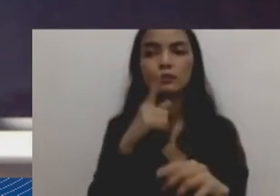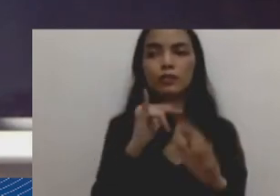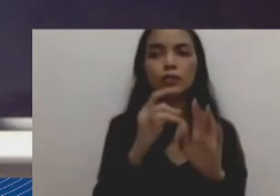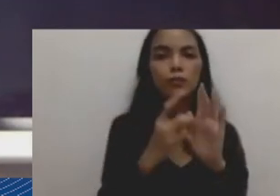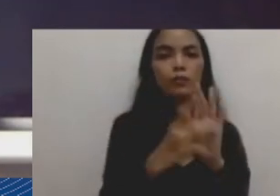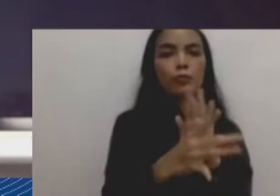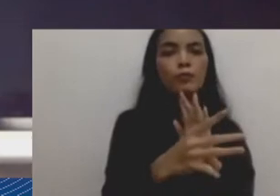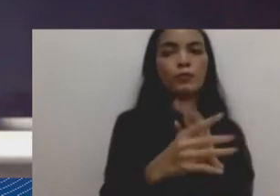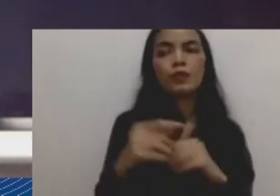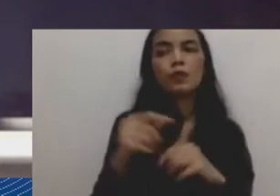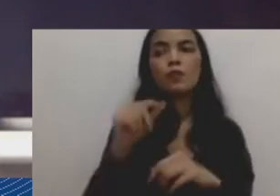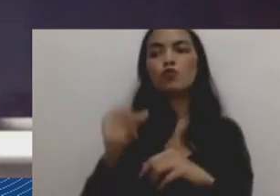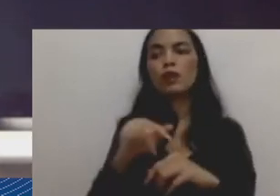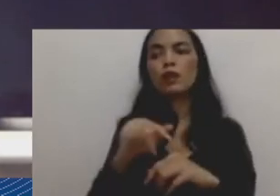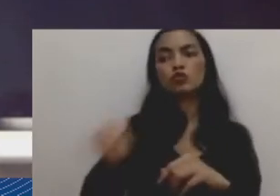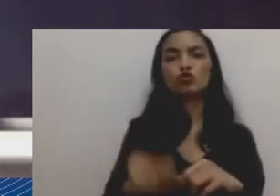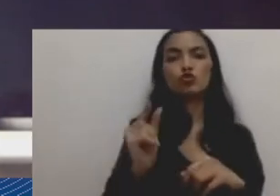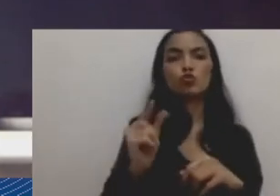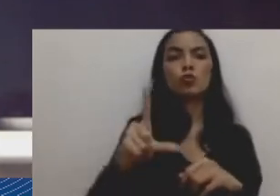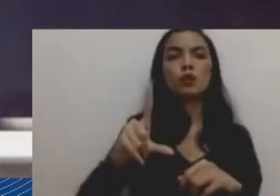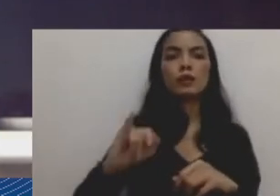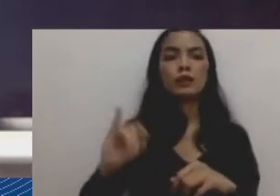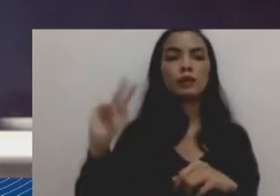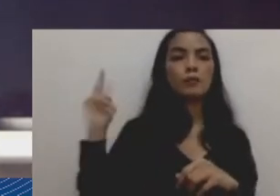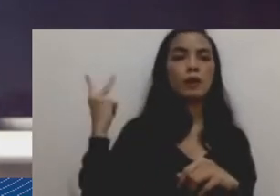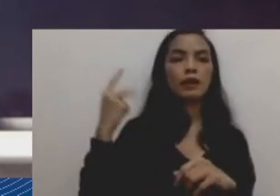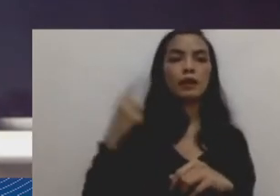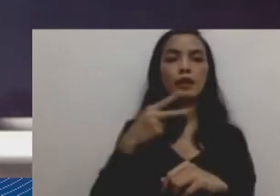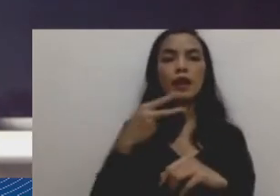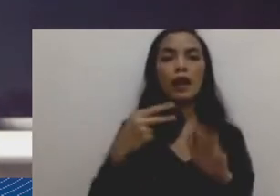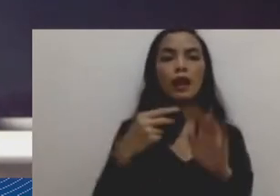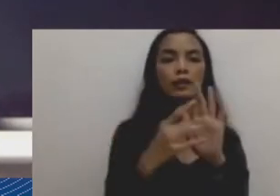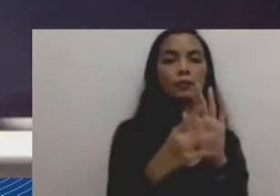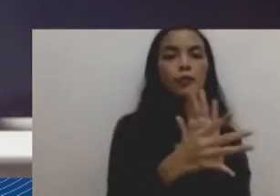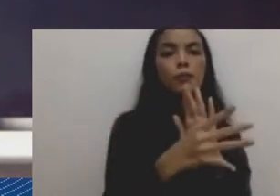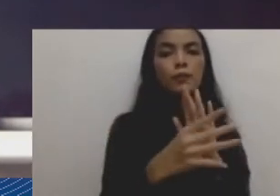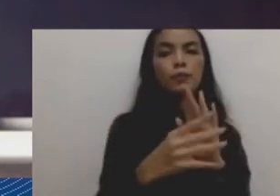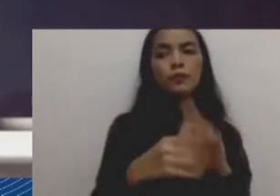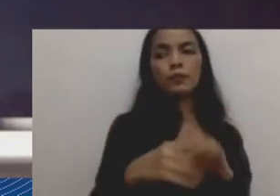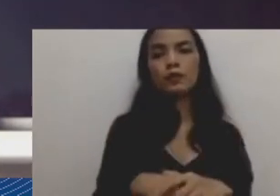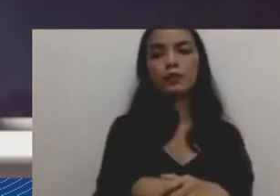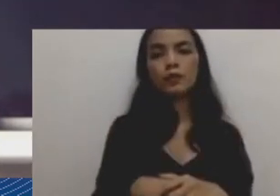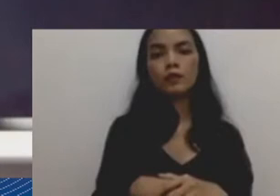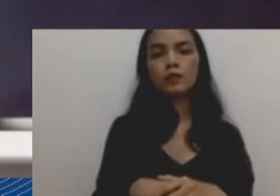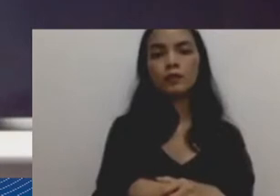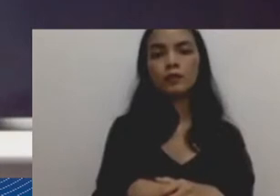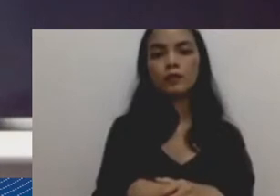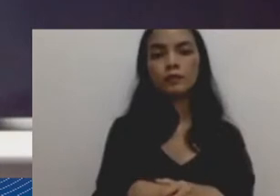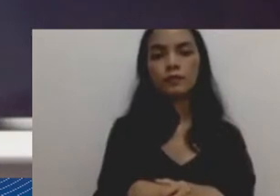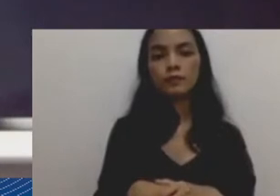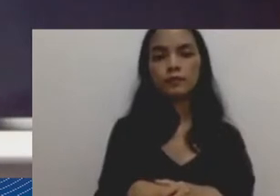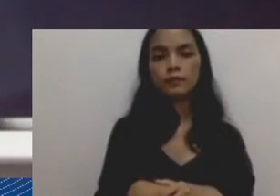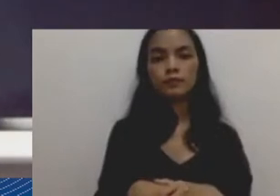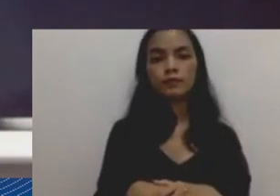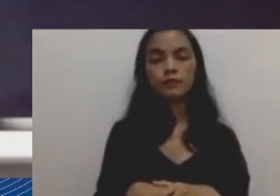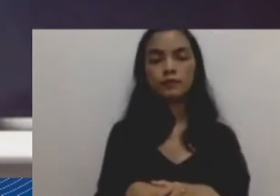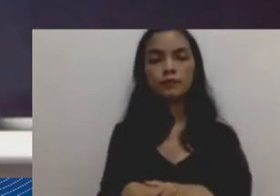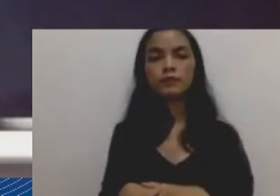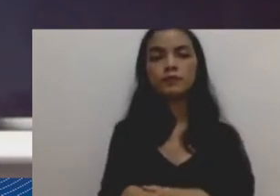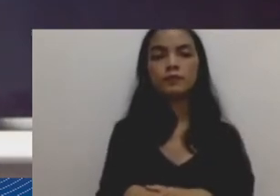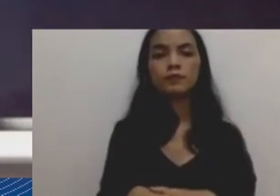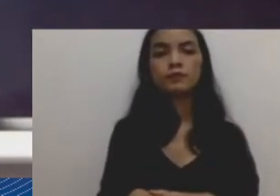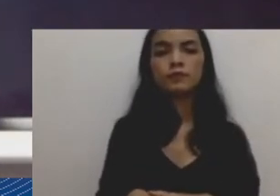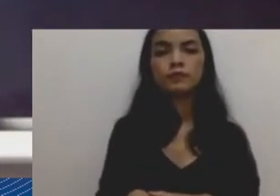last July. So it means that it is dropped from this year's National Legislation Program or Prolegnas, ya Ibu